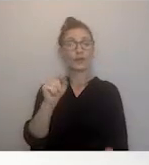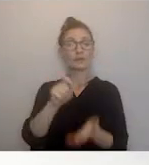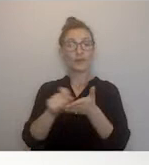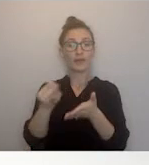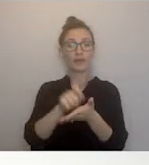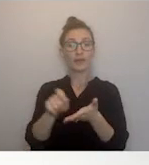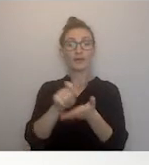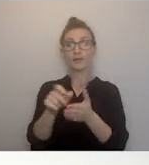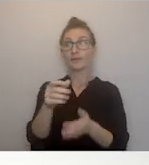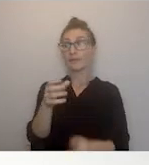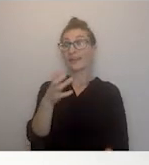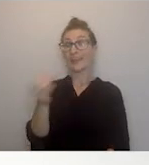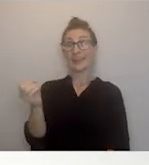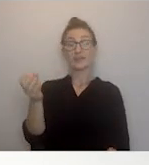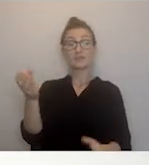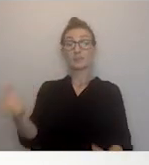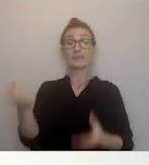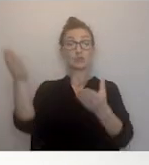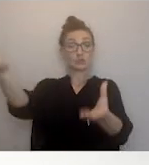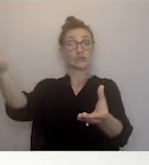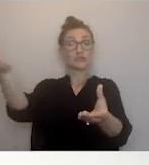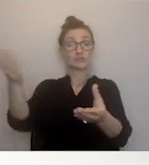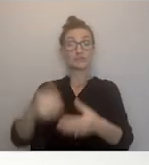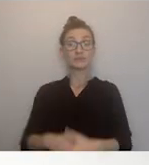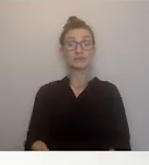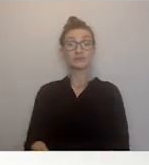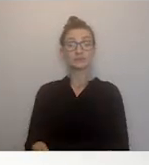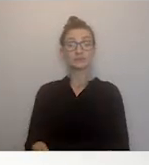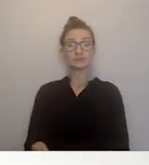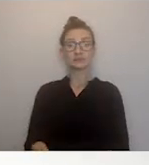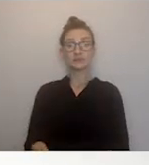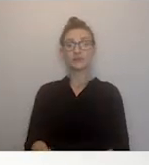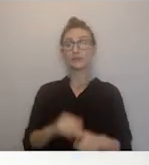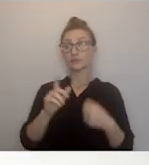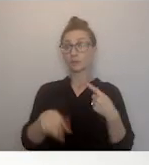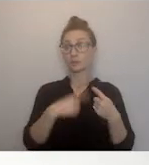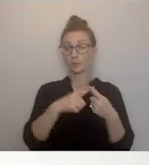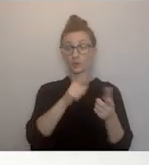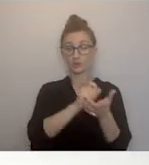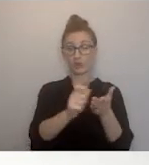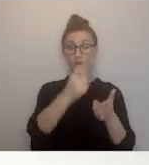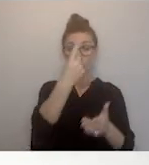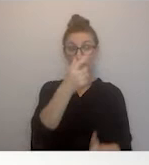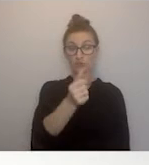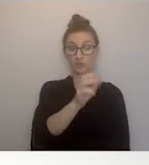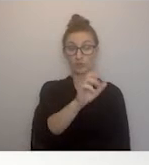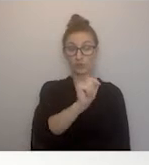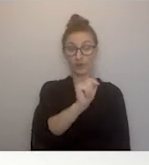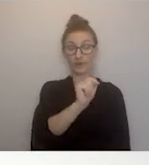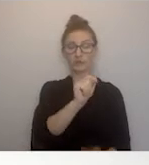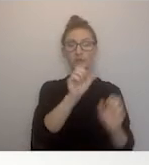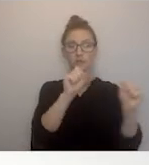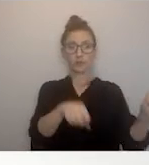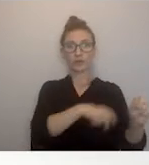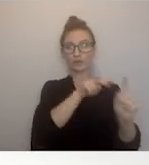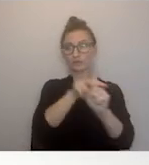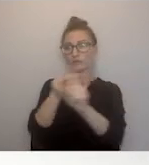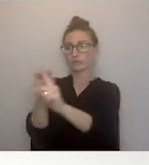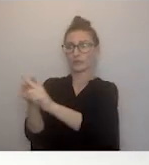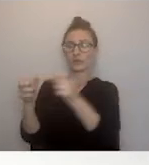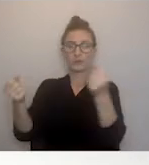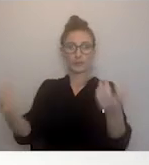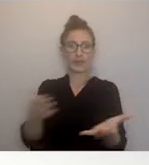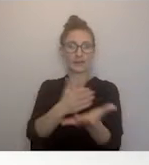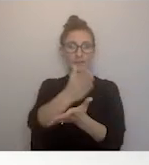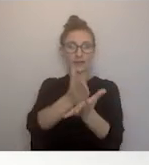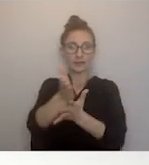writing and pitching over and over and over again. But what's as we all know, is once you've started to write one grant, you can replicate and move